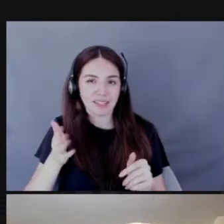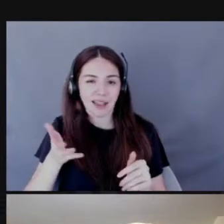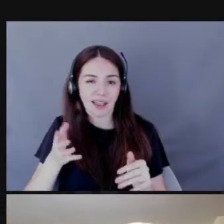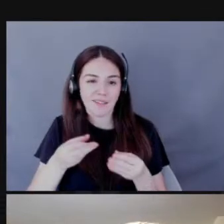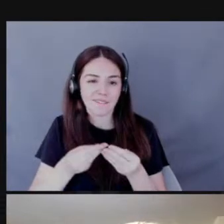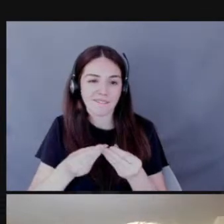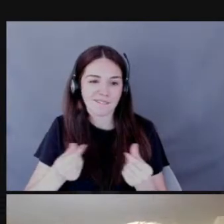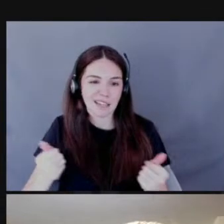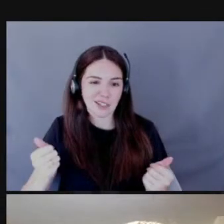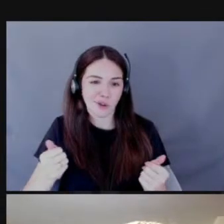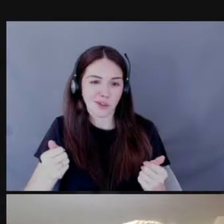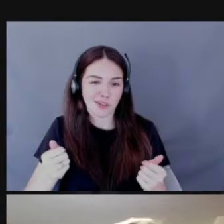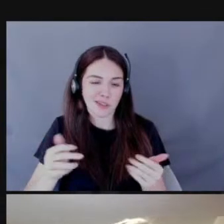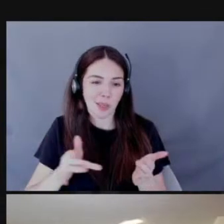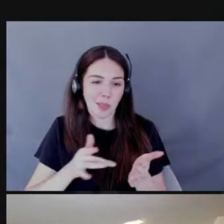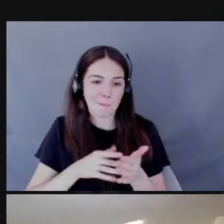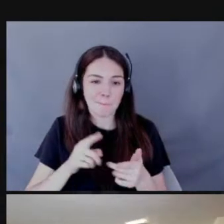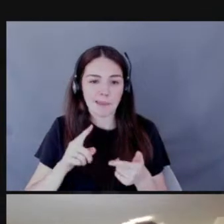late 80s.